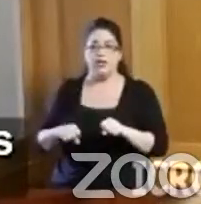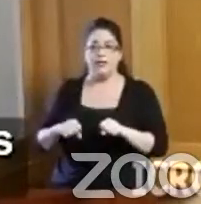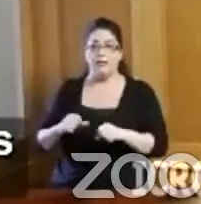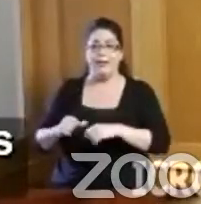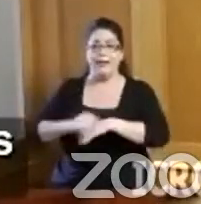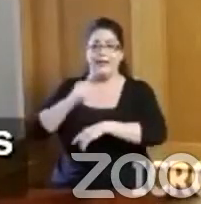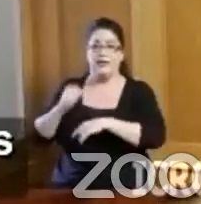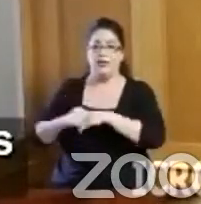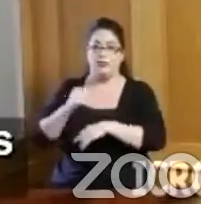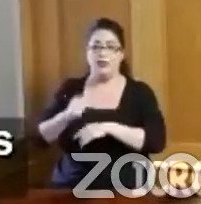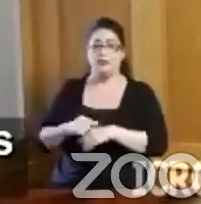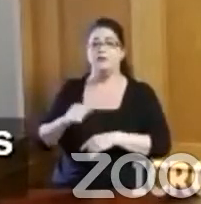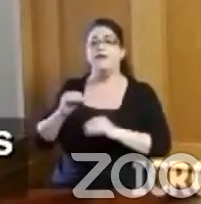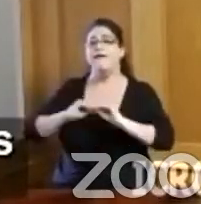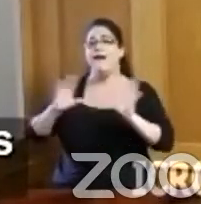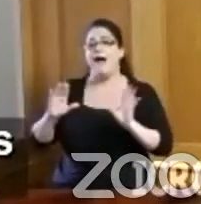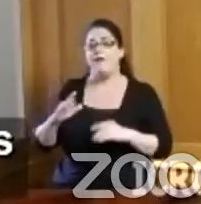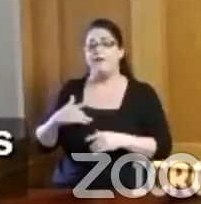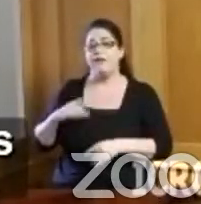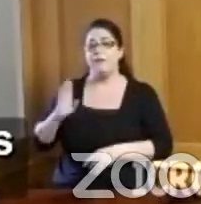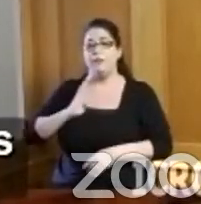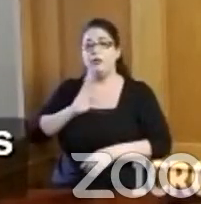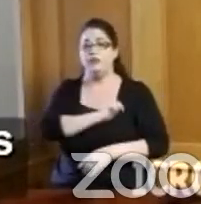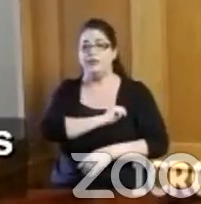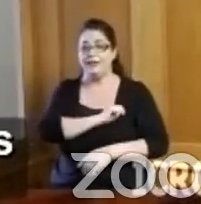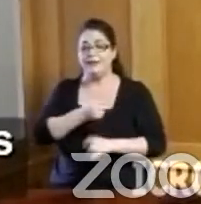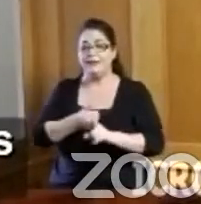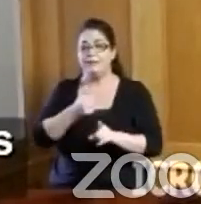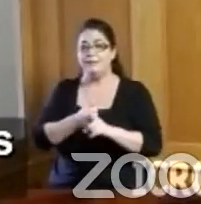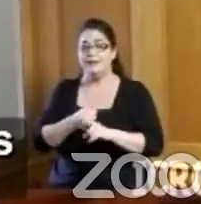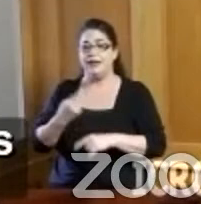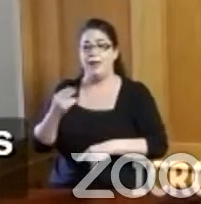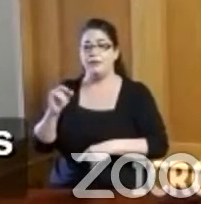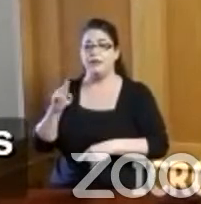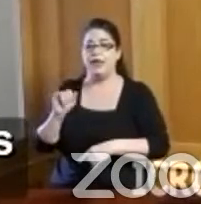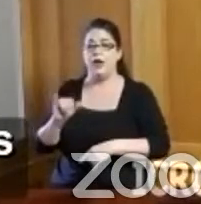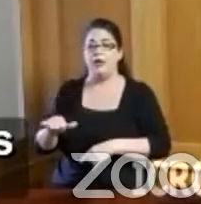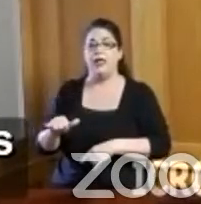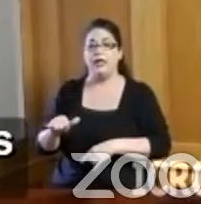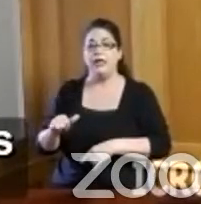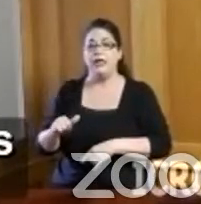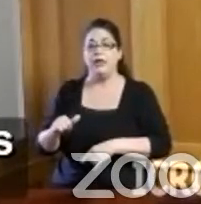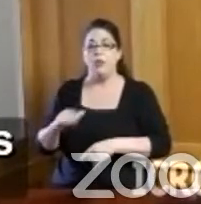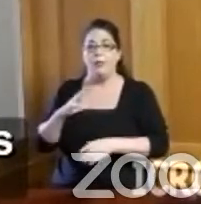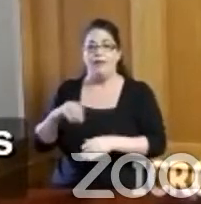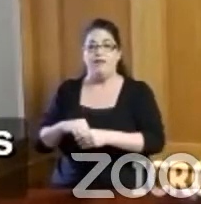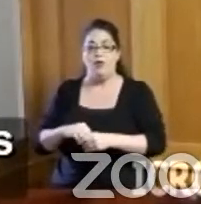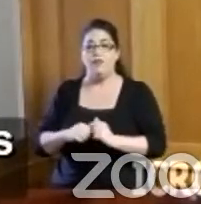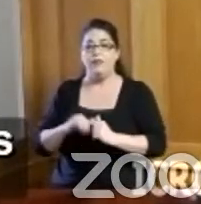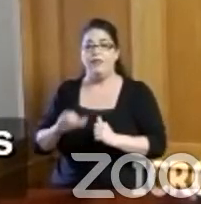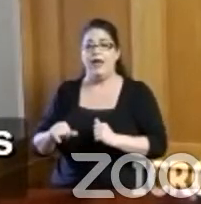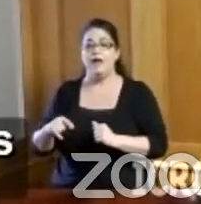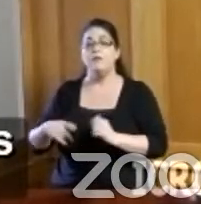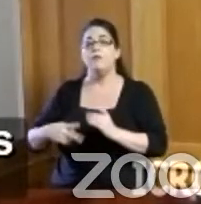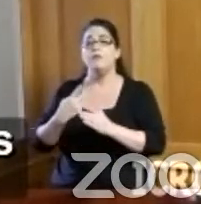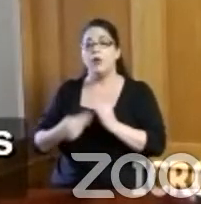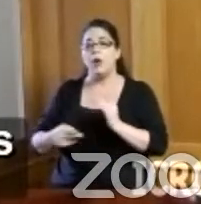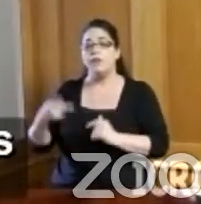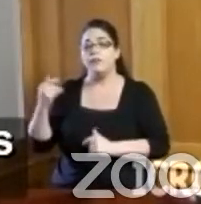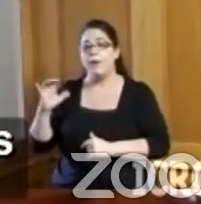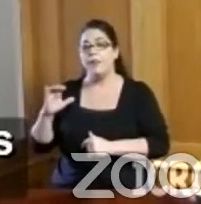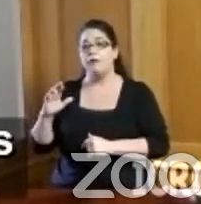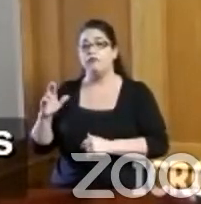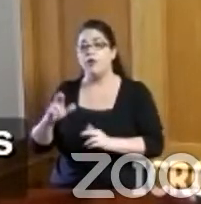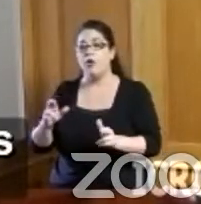potentially being dangerous. Obviously, the Green Township trustees and the Hamilton County engineer will be involved in reviewing that crossing with the both the public road that would cross it and the Green